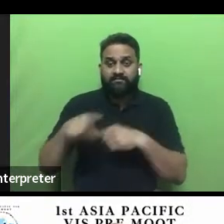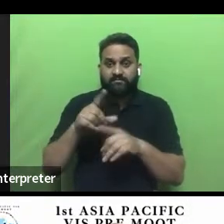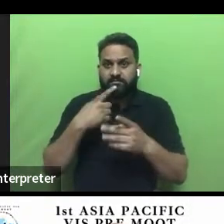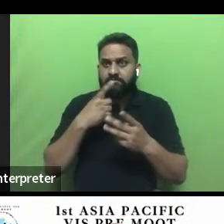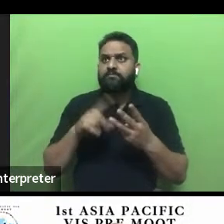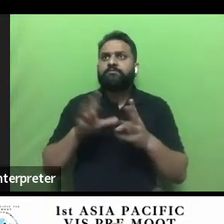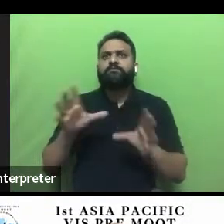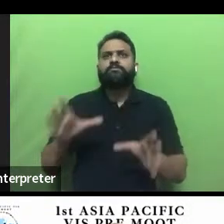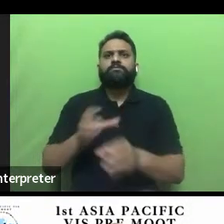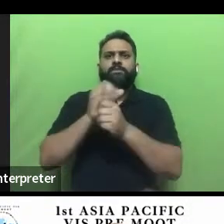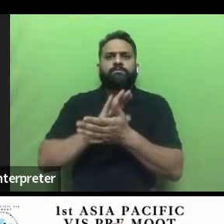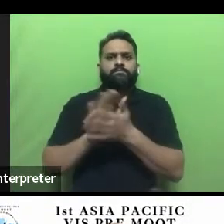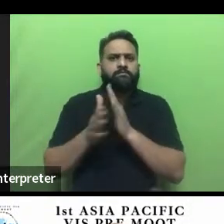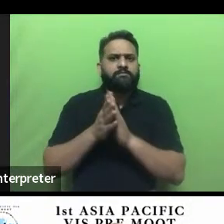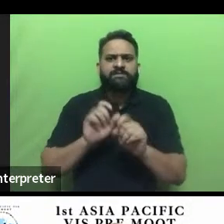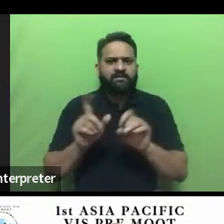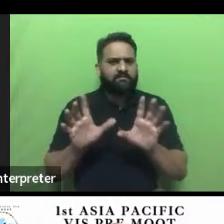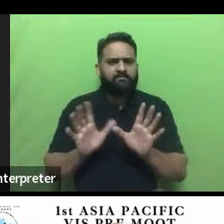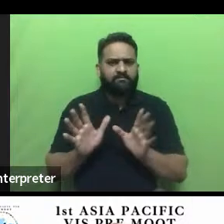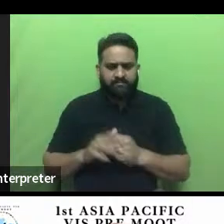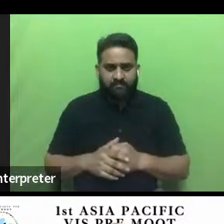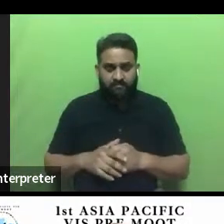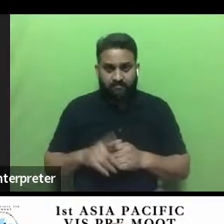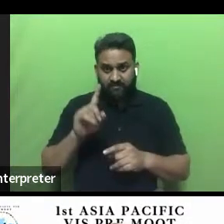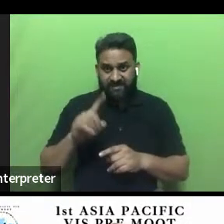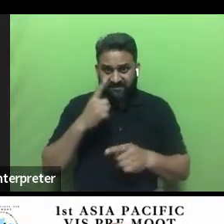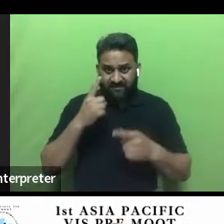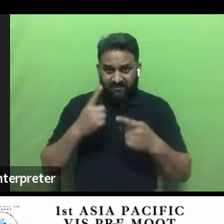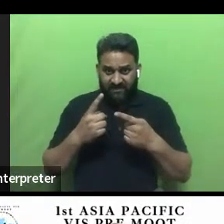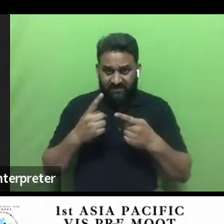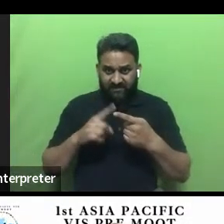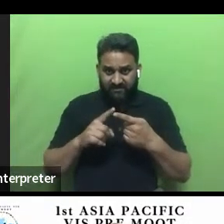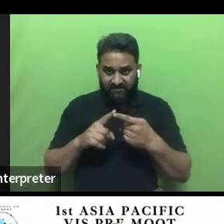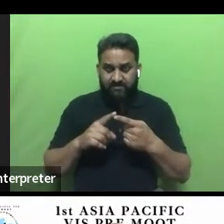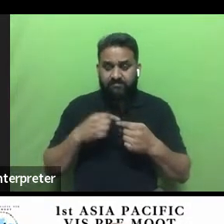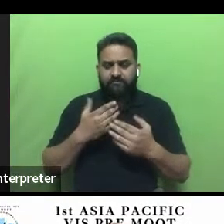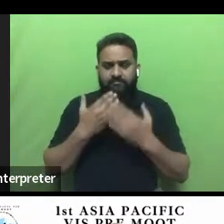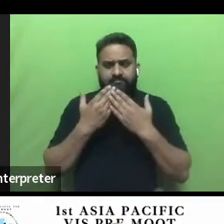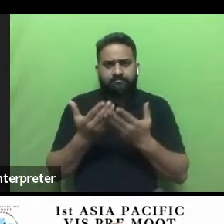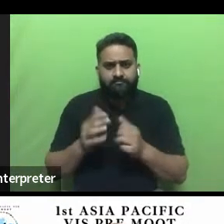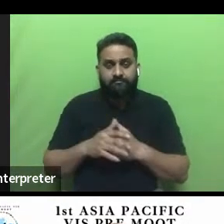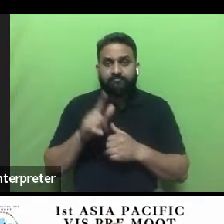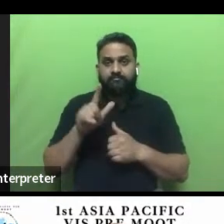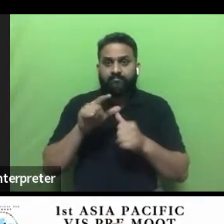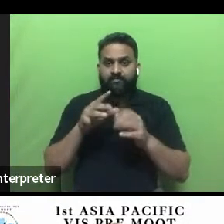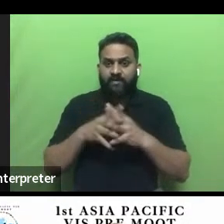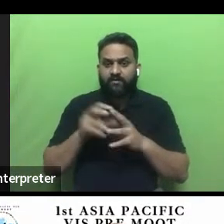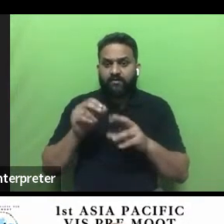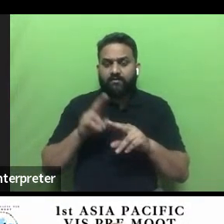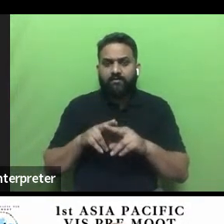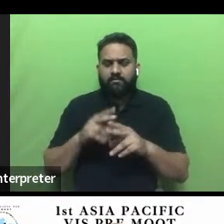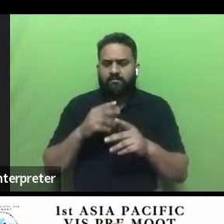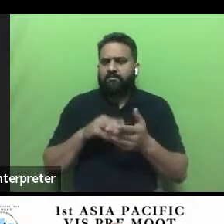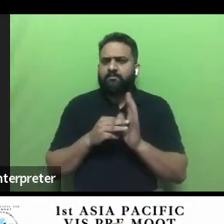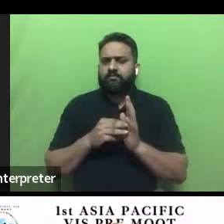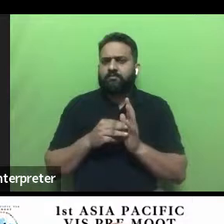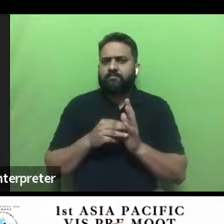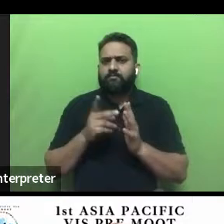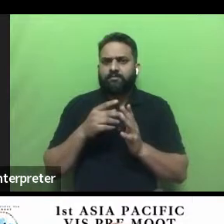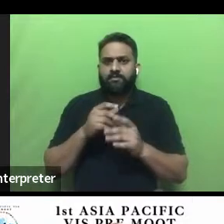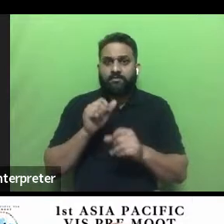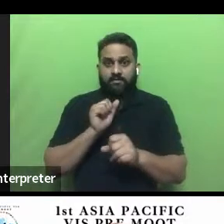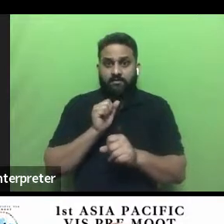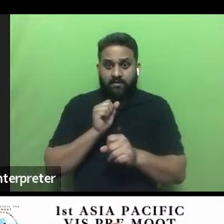concluded. Proceeding to my first submission, that it is the law of Mediterranean that governs the